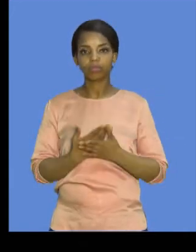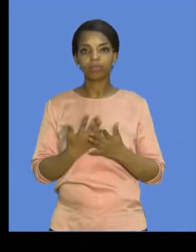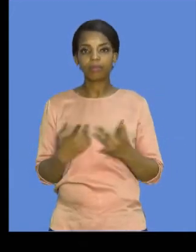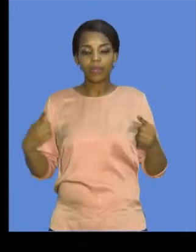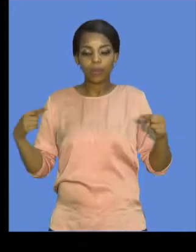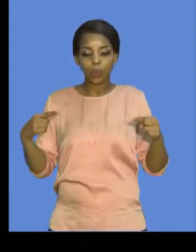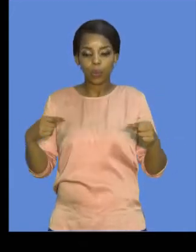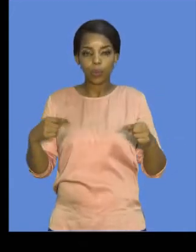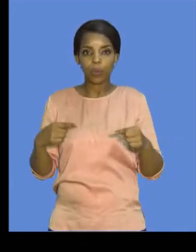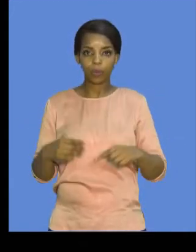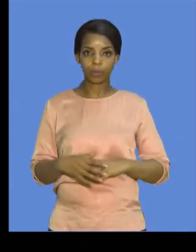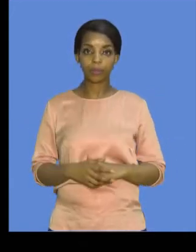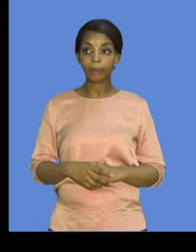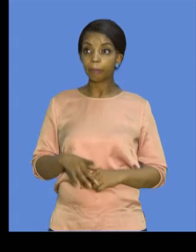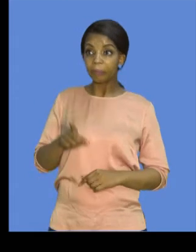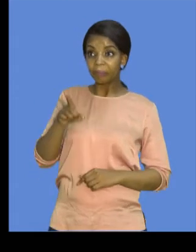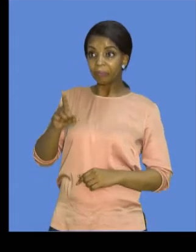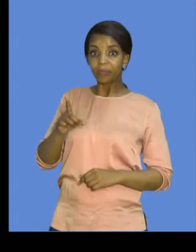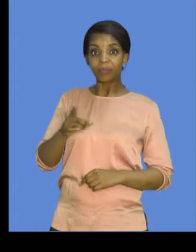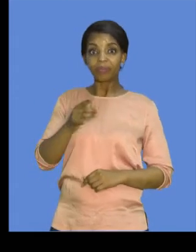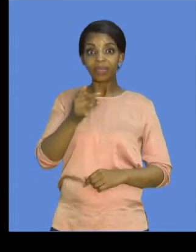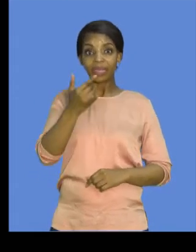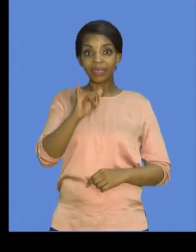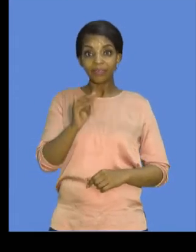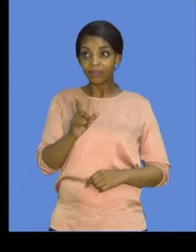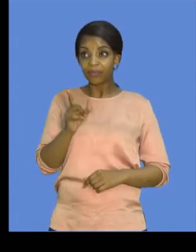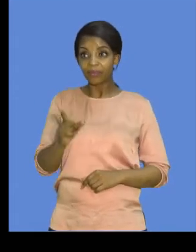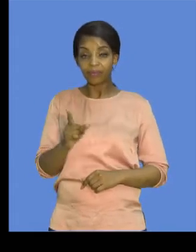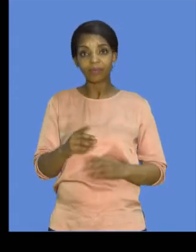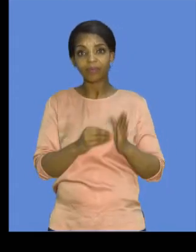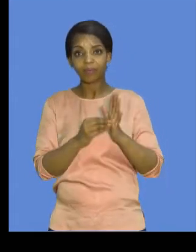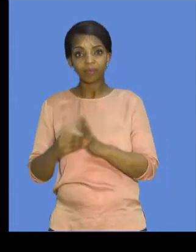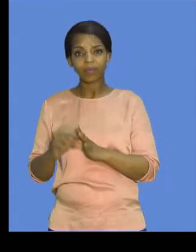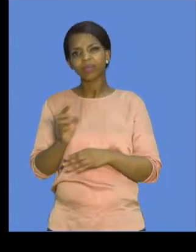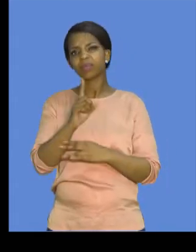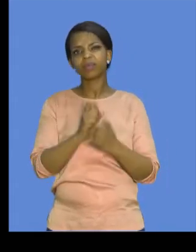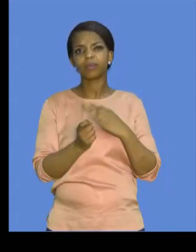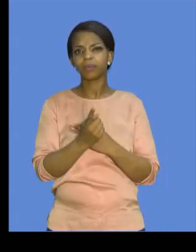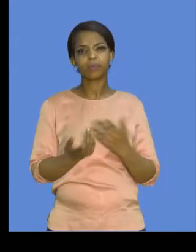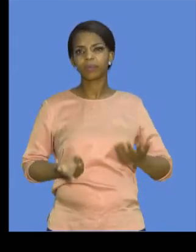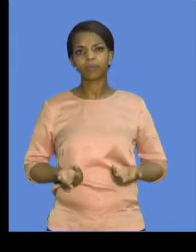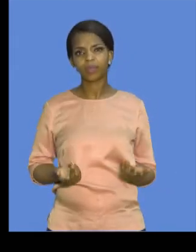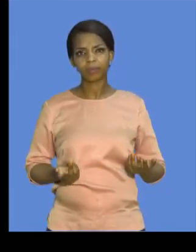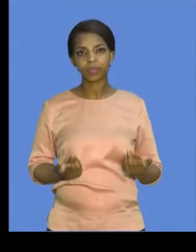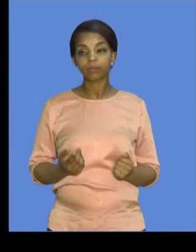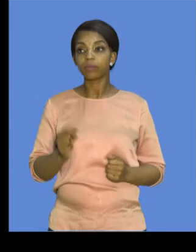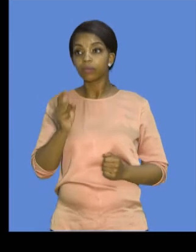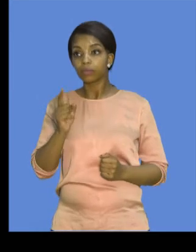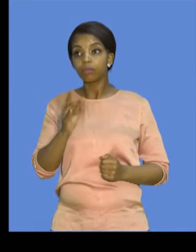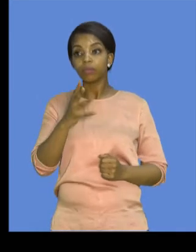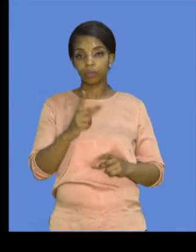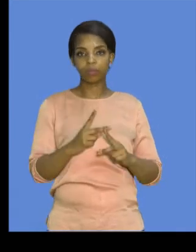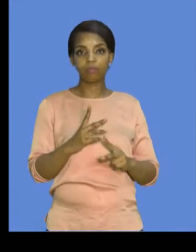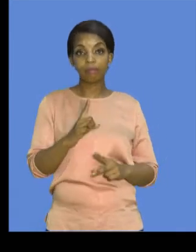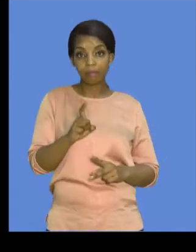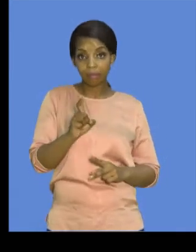other, okay? So if we bring this, what is going to happen? The positive will actually be repelled, which brings us